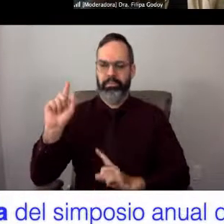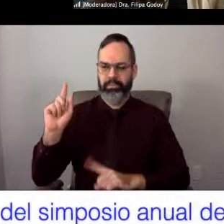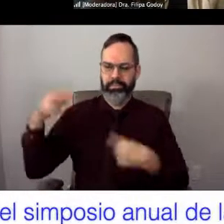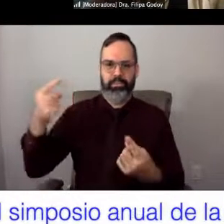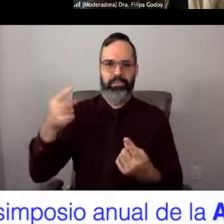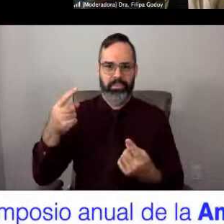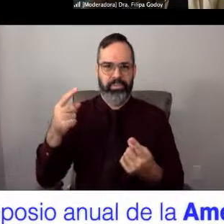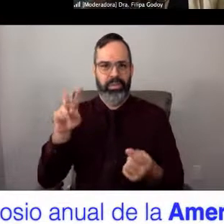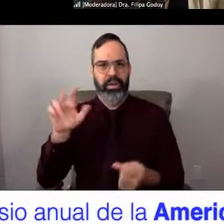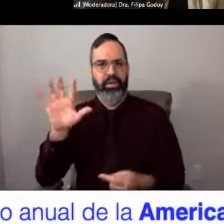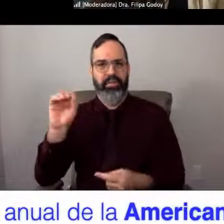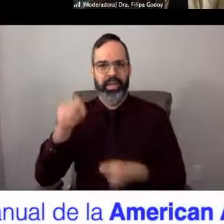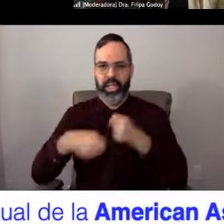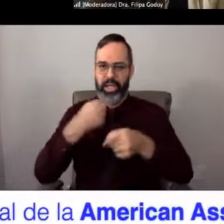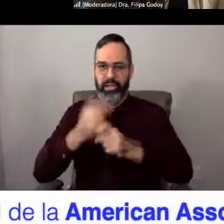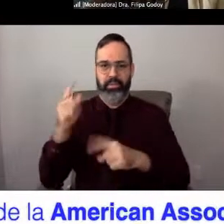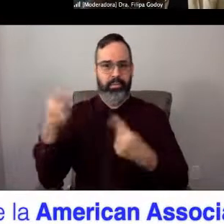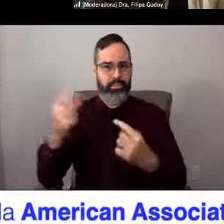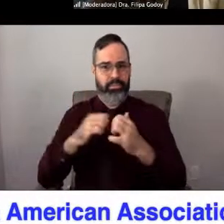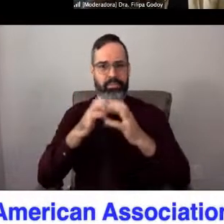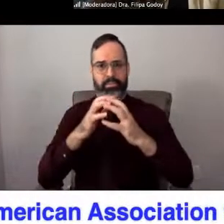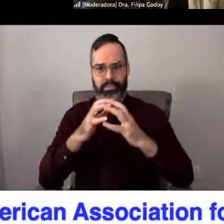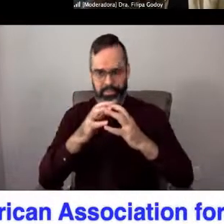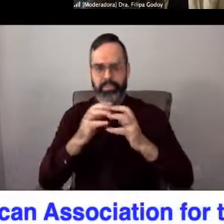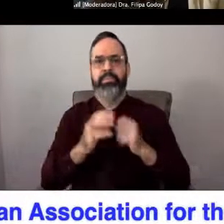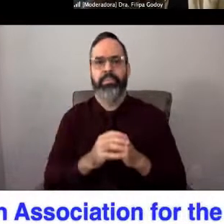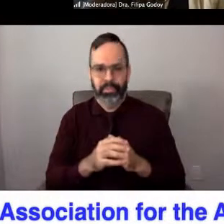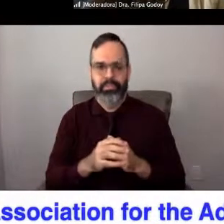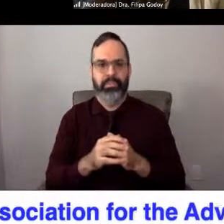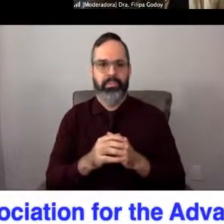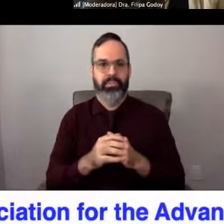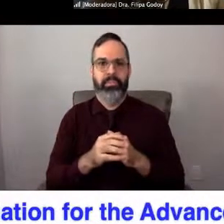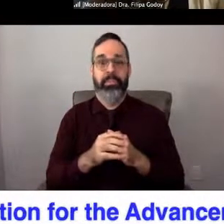years. It is also a symbol of hope.